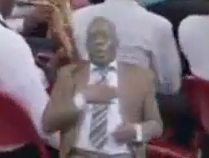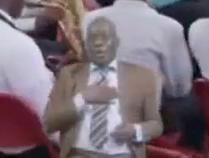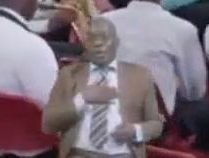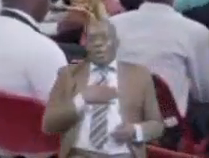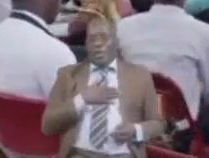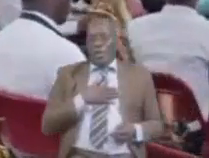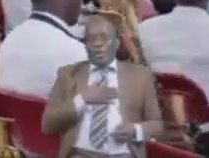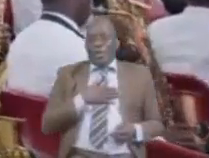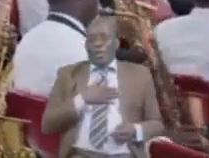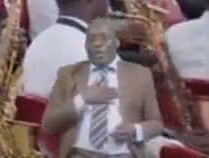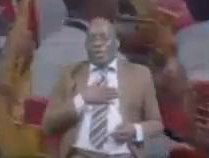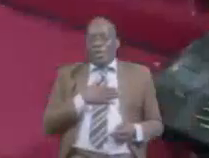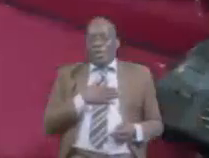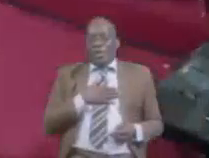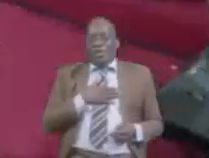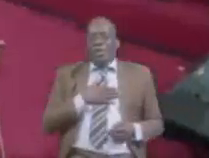victory is mine. I say victory.